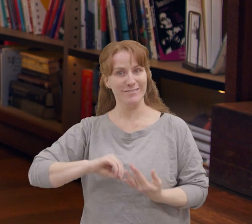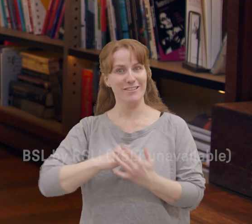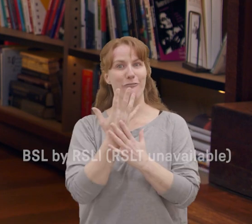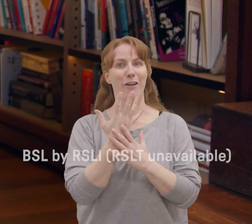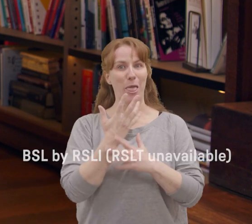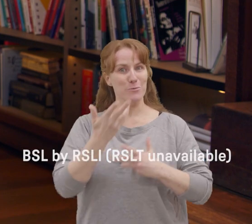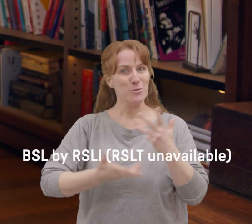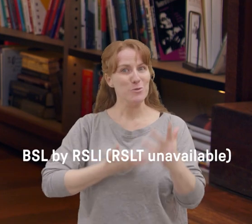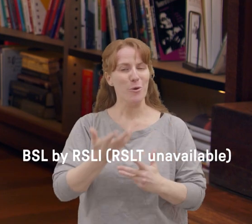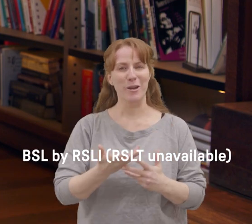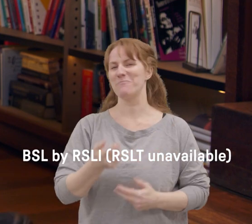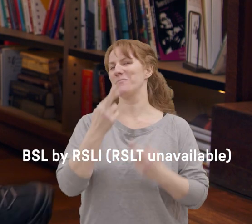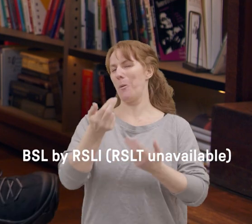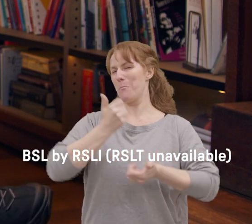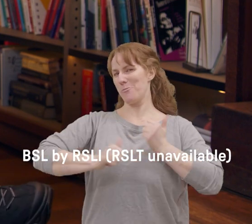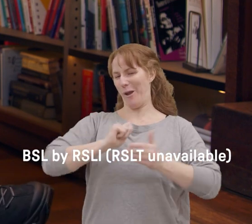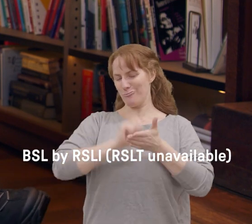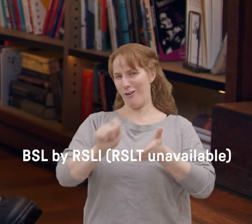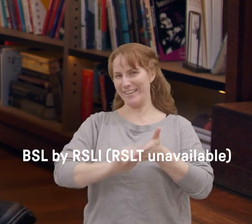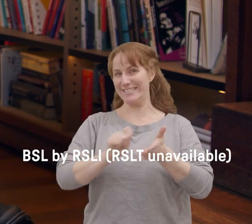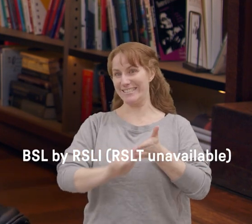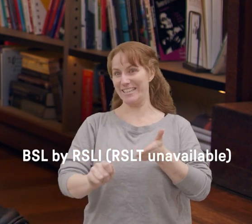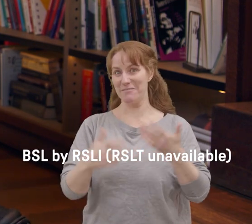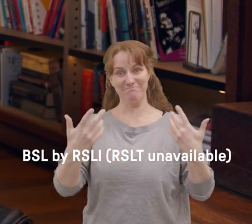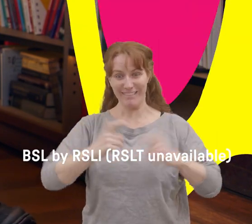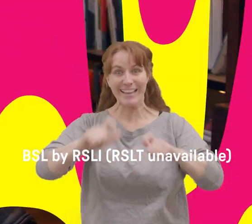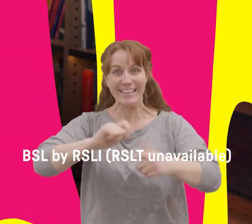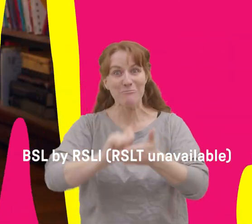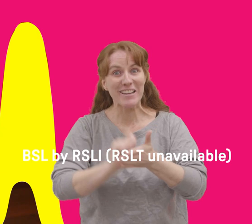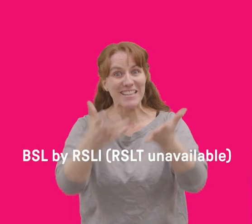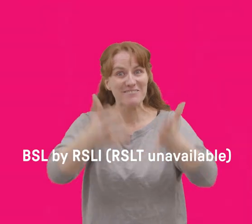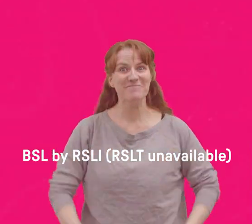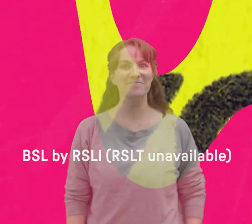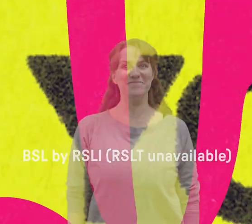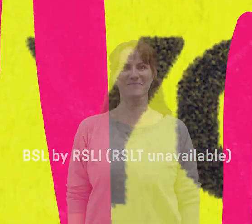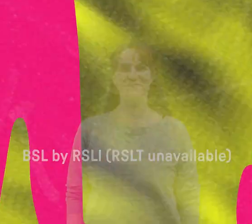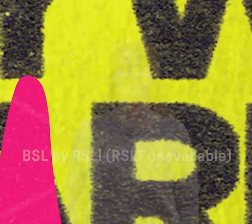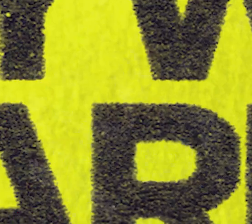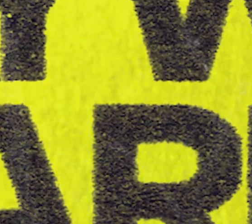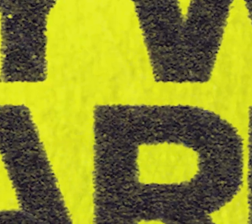So I hope you're proud of the writing that you've done, and yeah, keep writing.